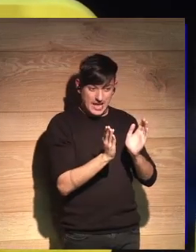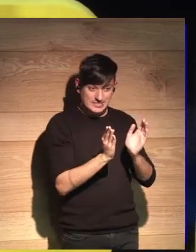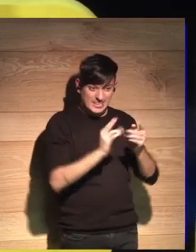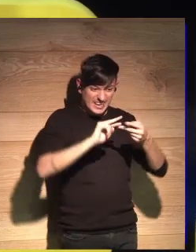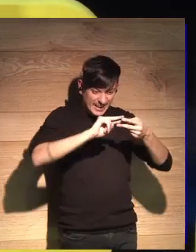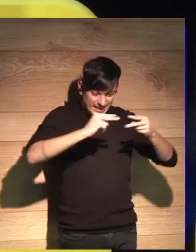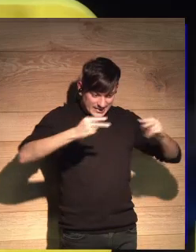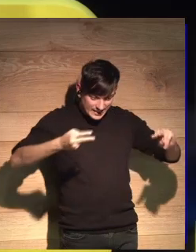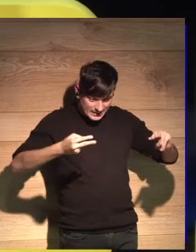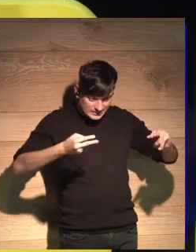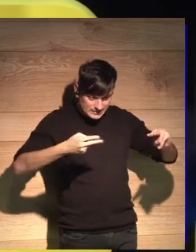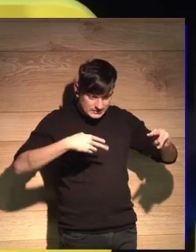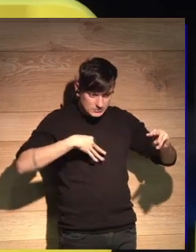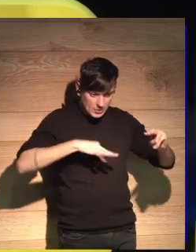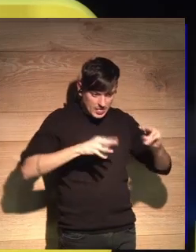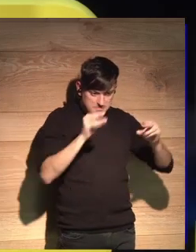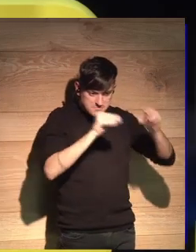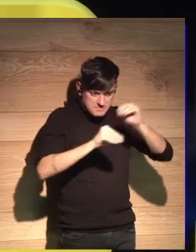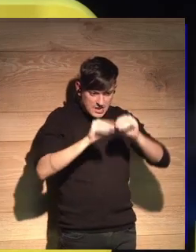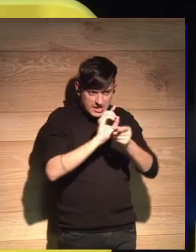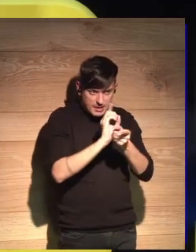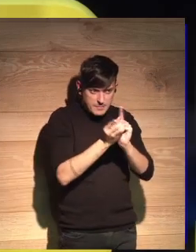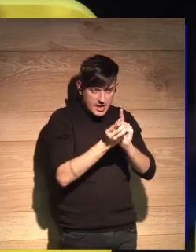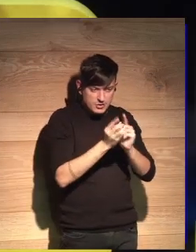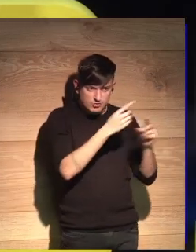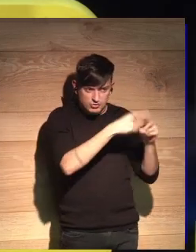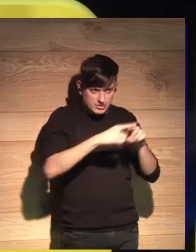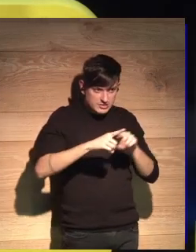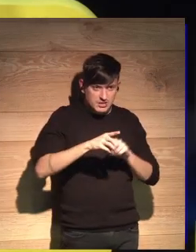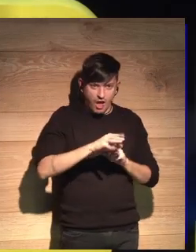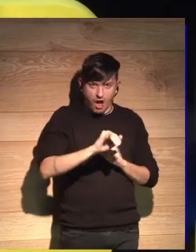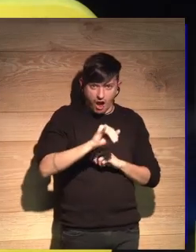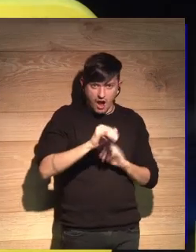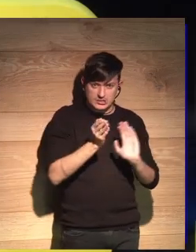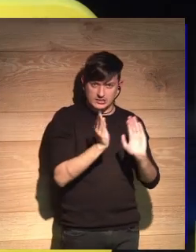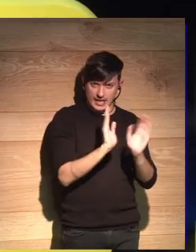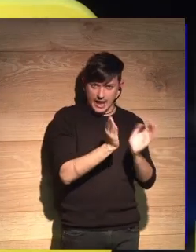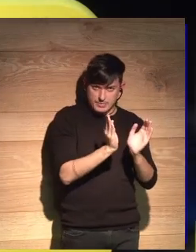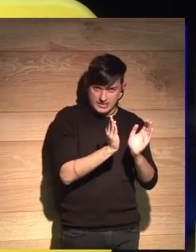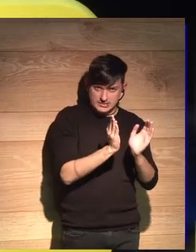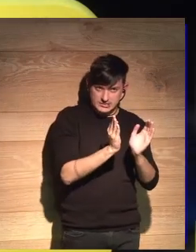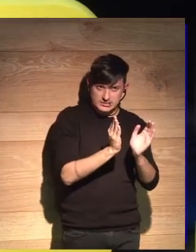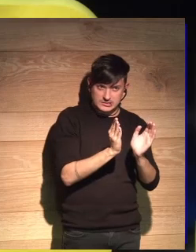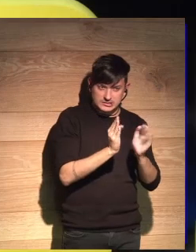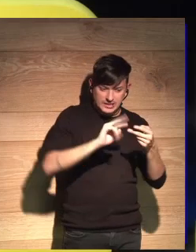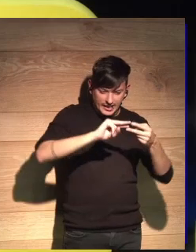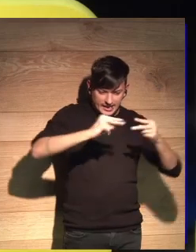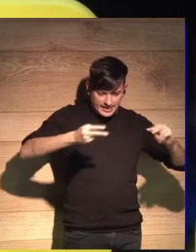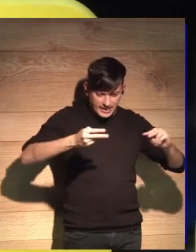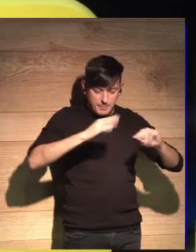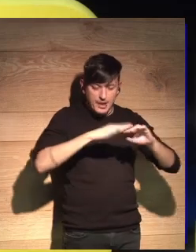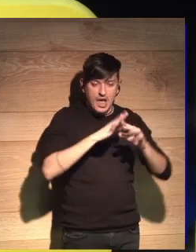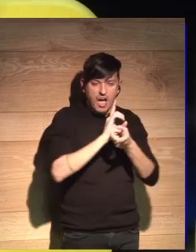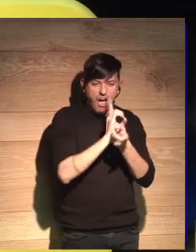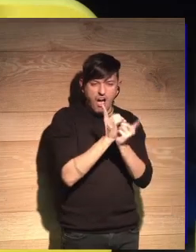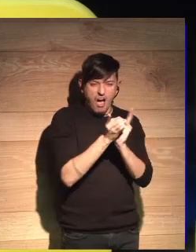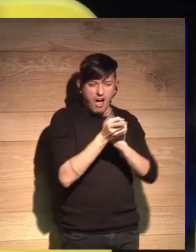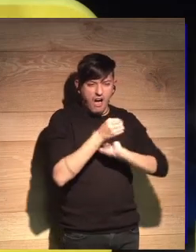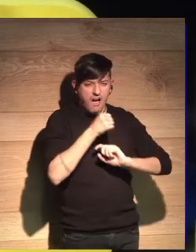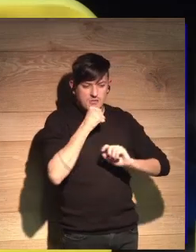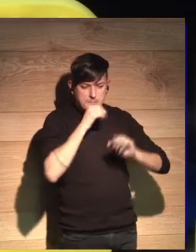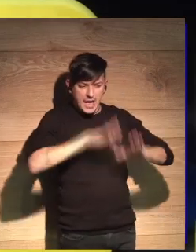do-it-yourself gene therapy to slow down her aging. So far, so good. We don't know whether she's aging any slower, but she